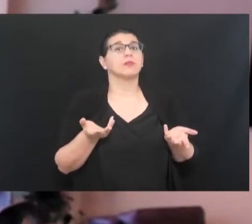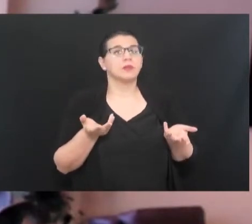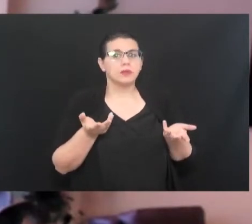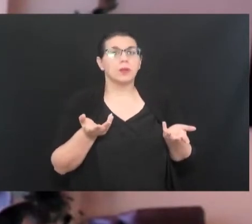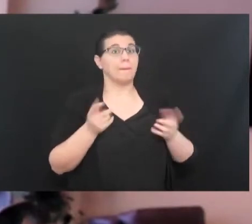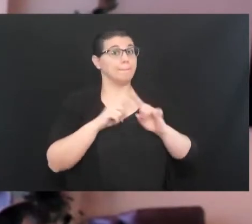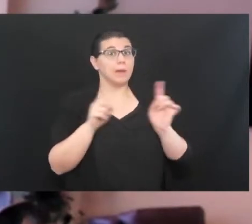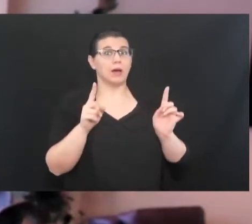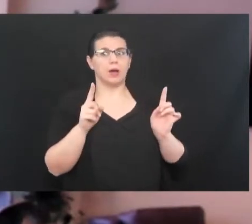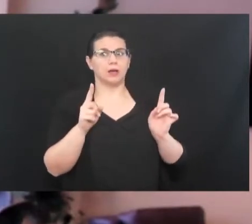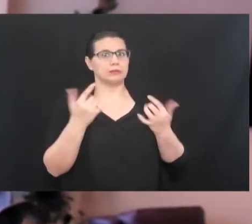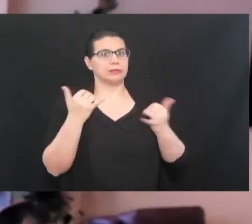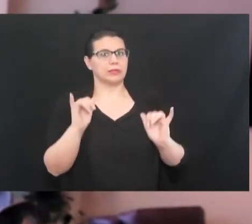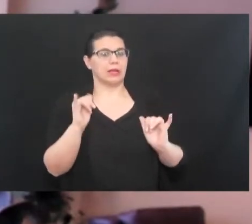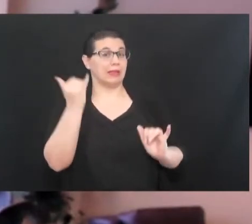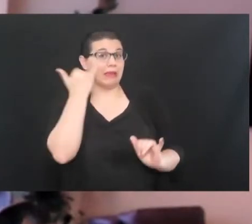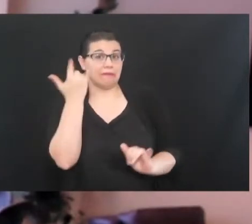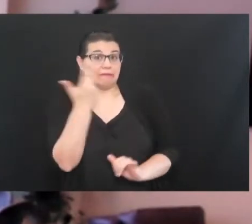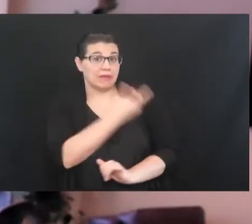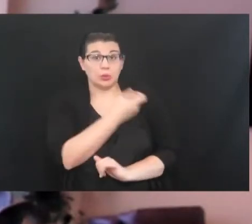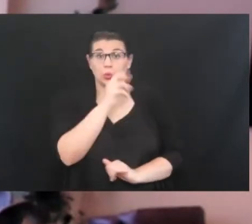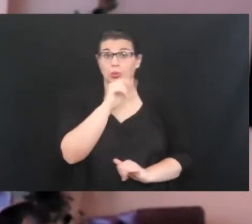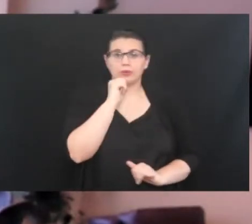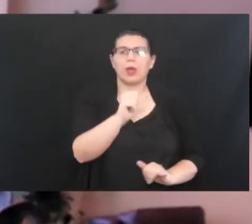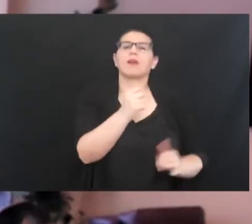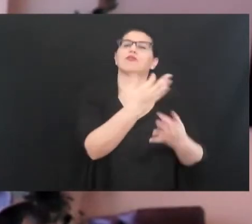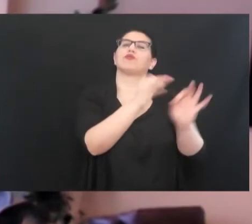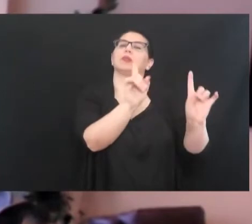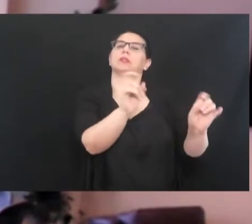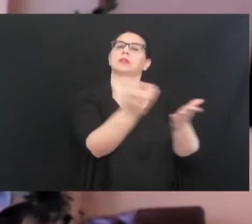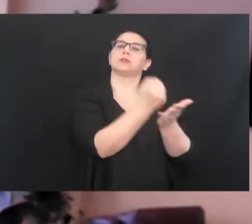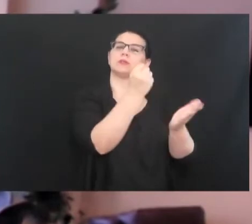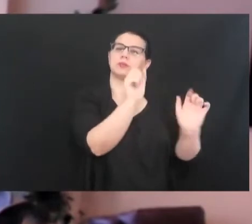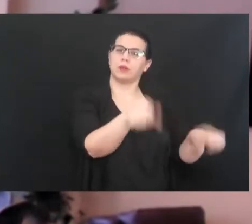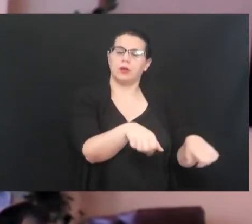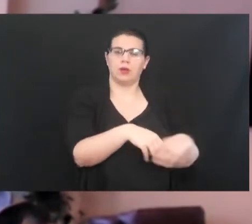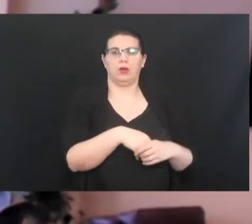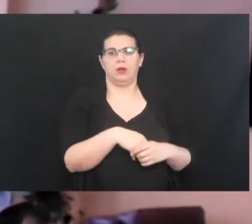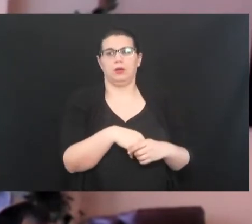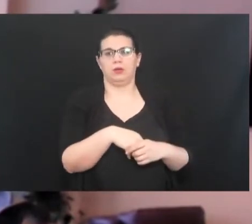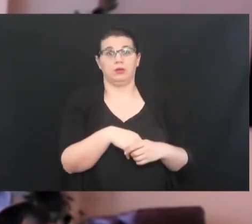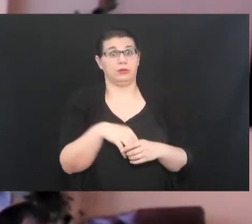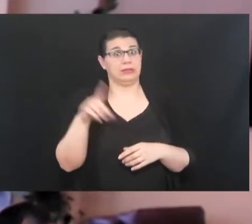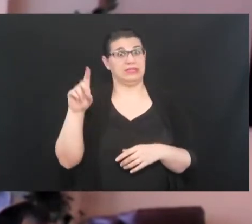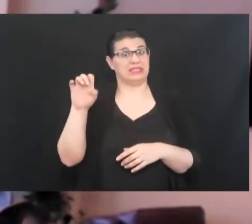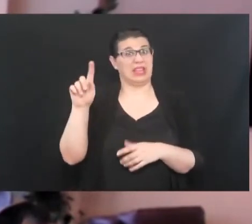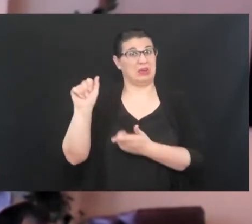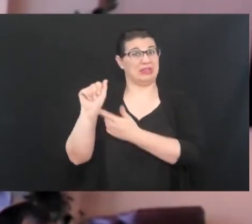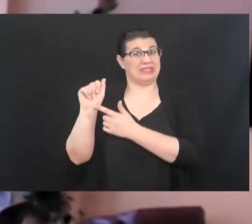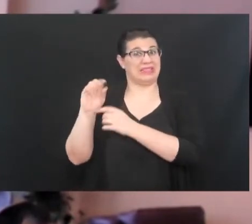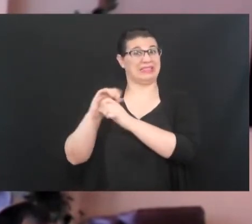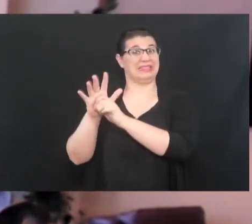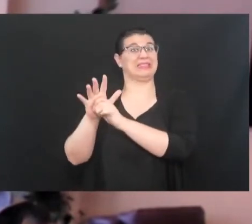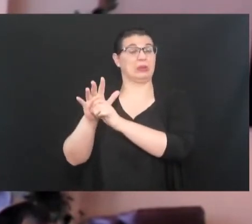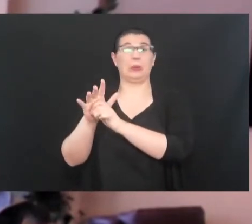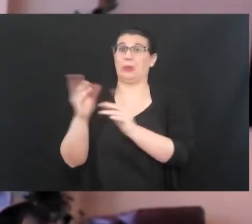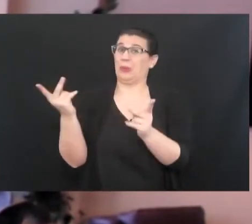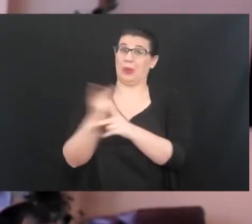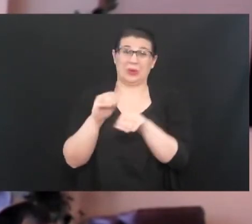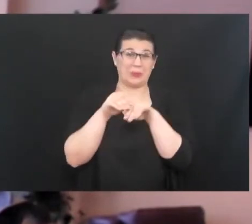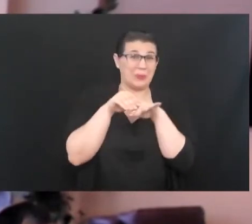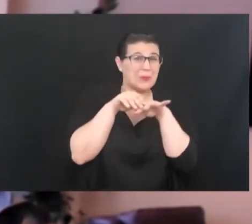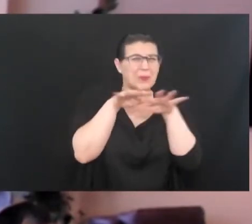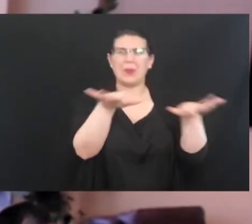or not, we have free testing, and COVID with the Delta variant coming is more infectious. So